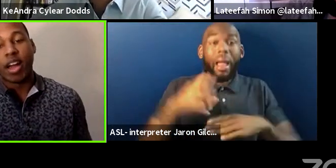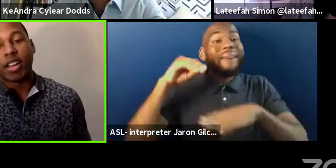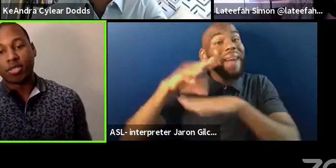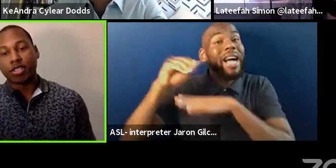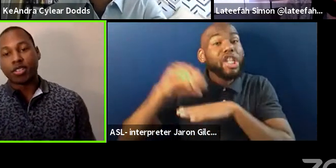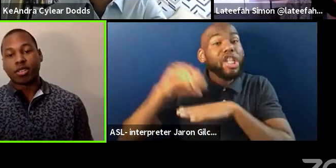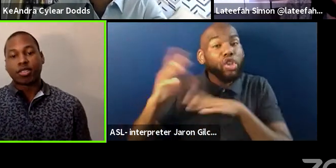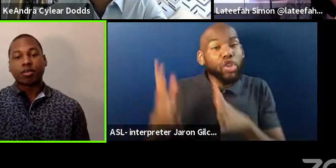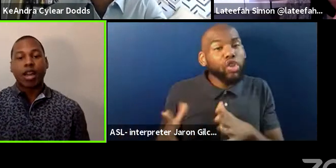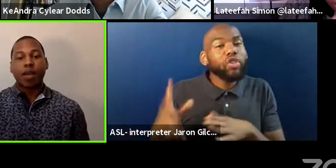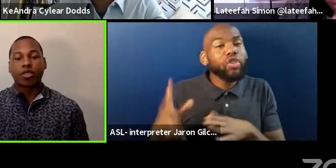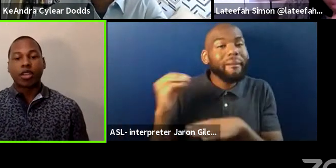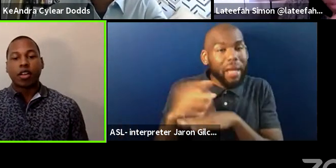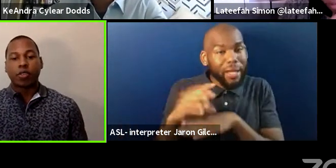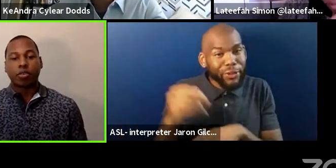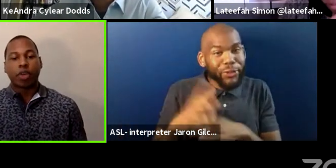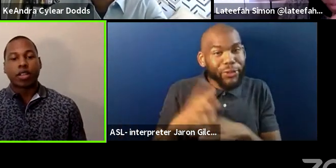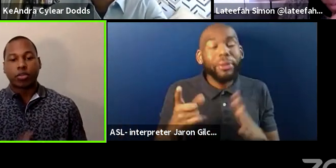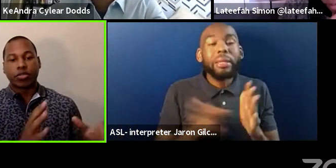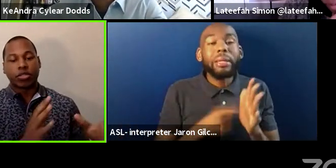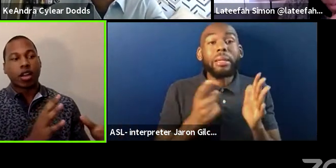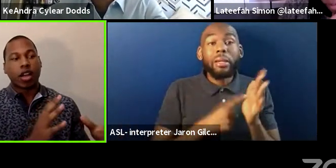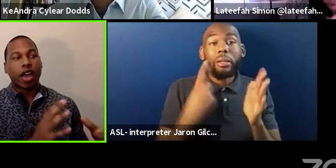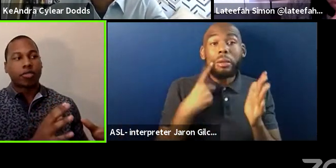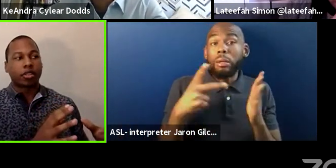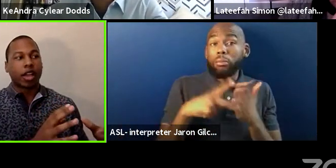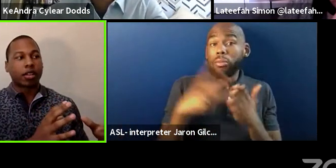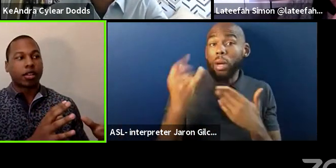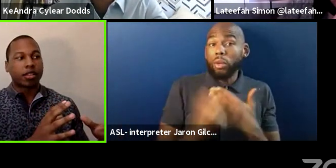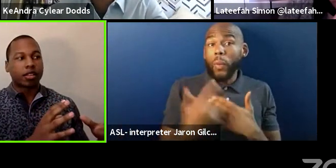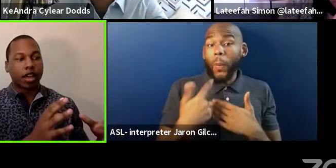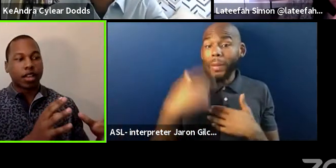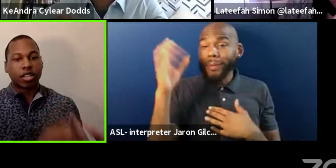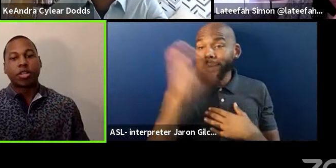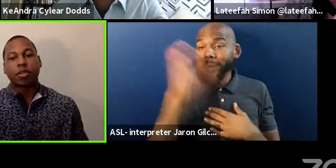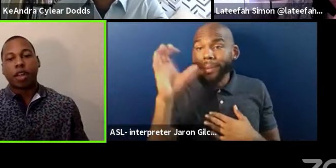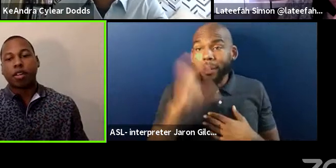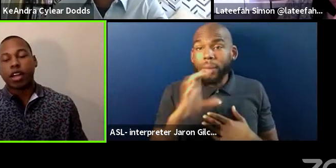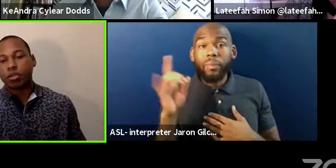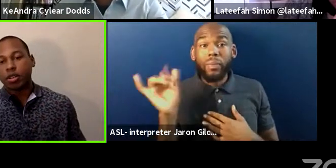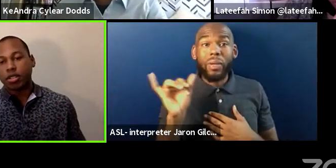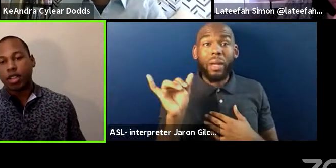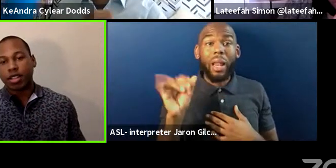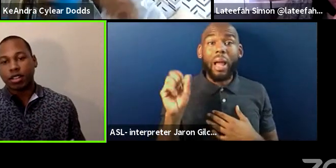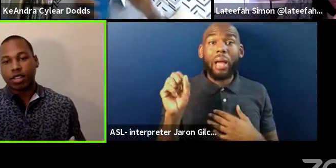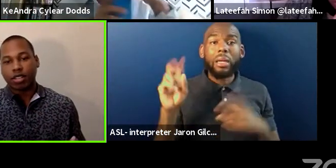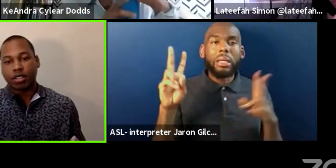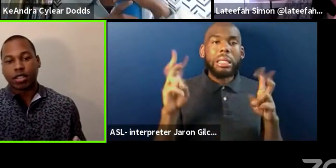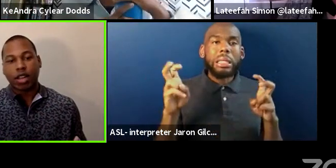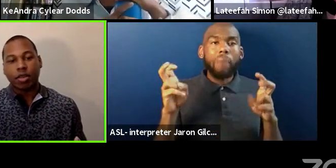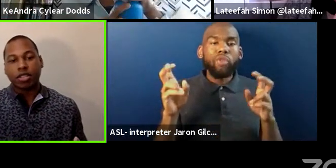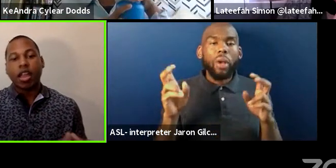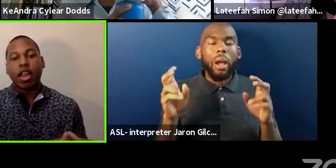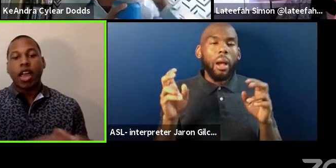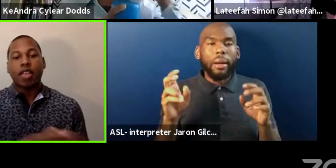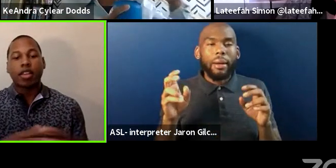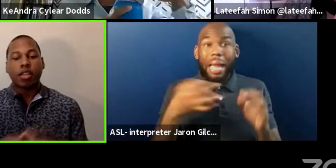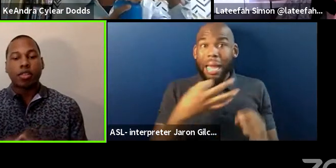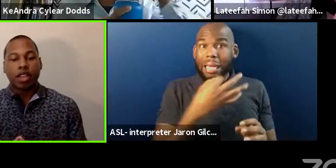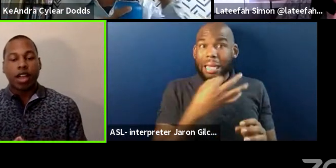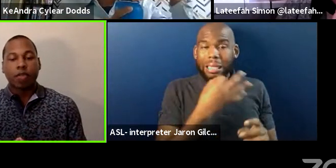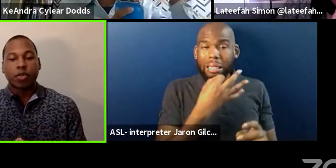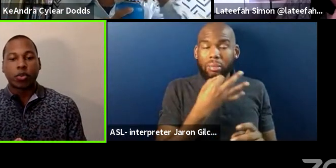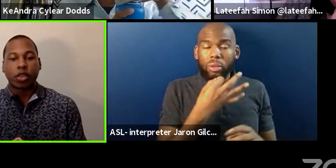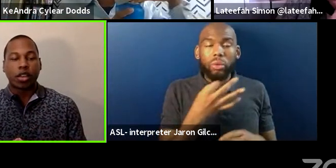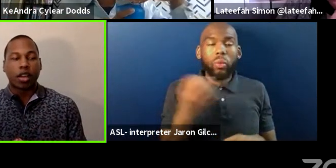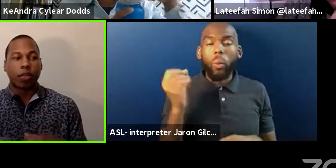community advisors. And so sometimes for projects we've sought after subject matter experts like Dr. Destiny Thomas. And then in